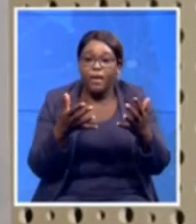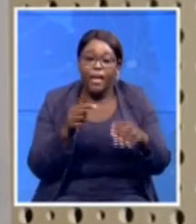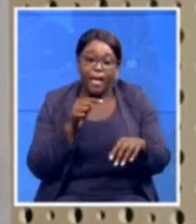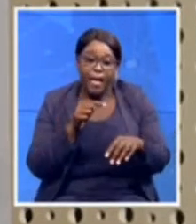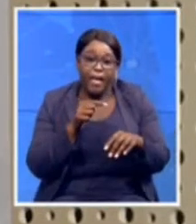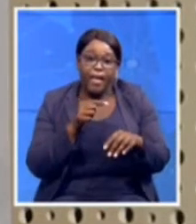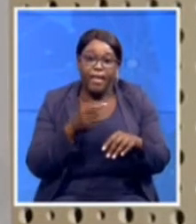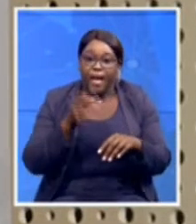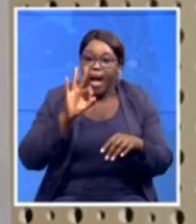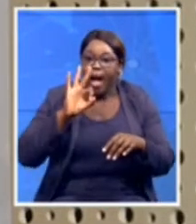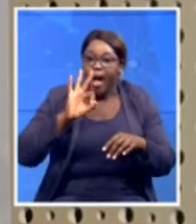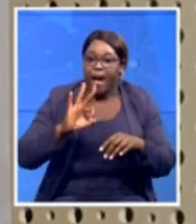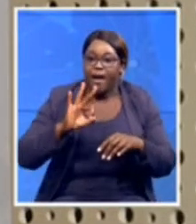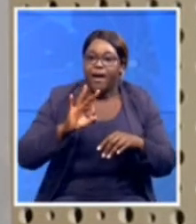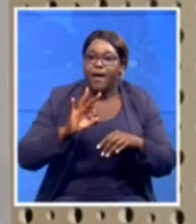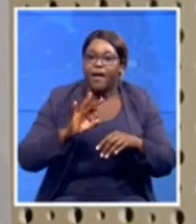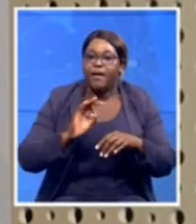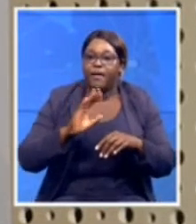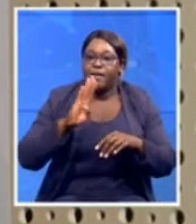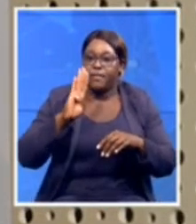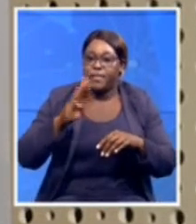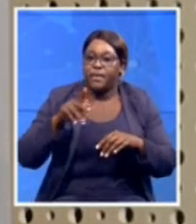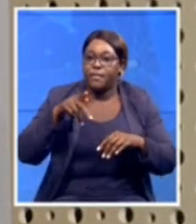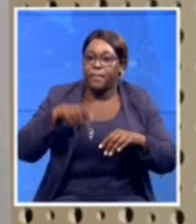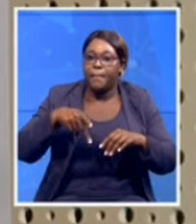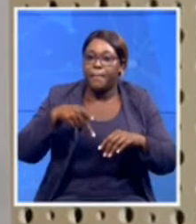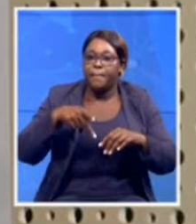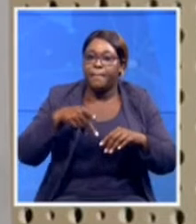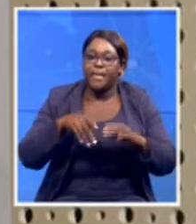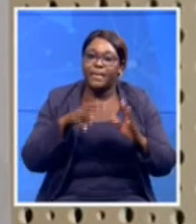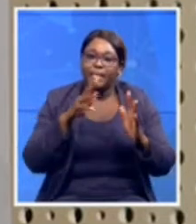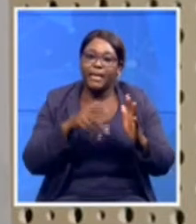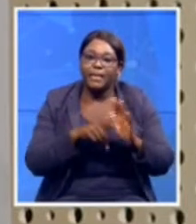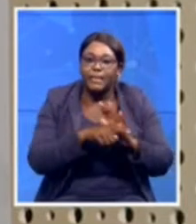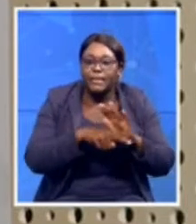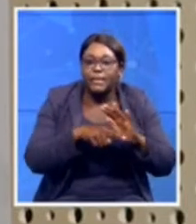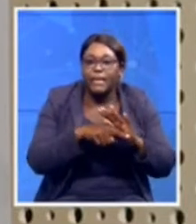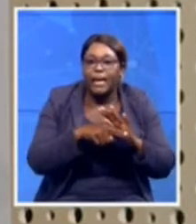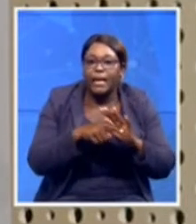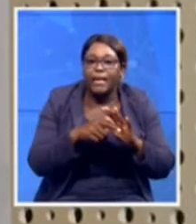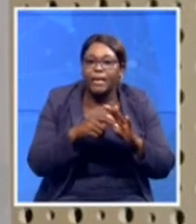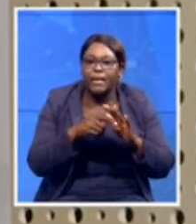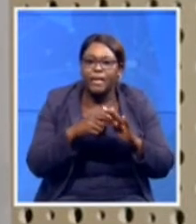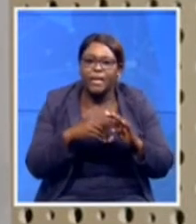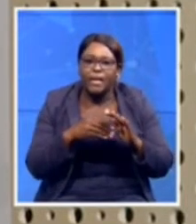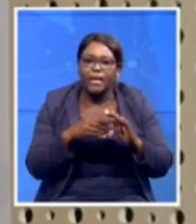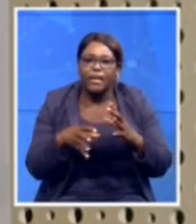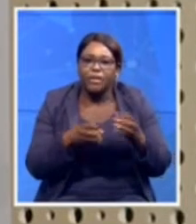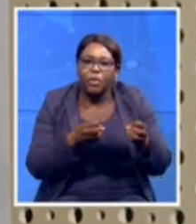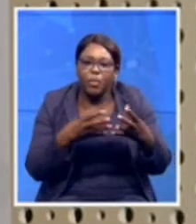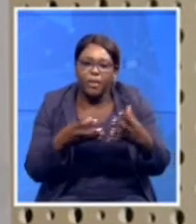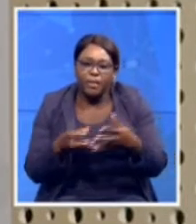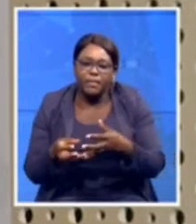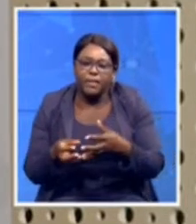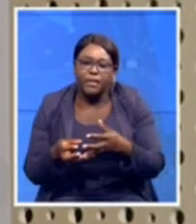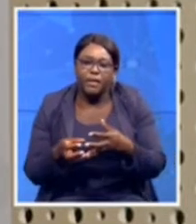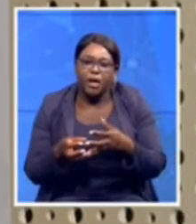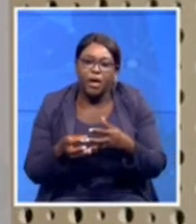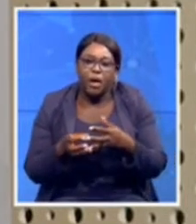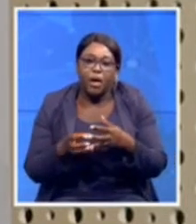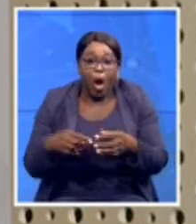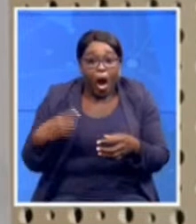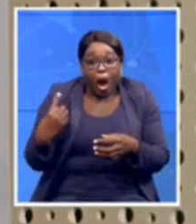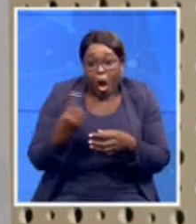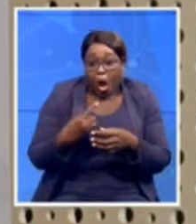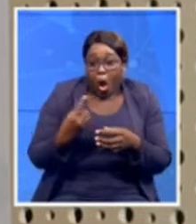jurisdiction over non-commercial distributors, only in the event of a complaint having been laid by a